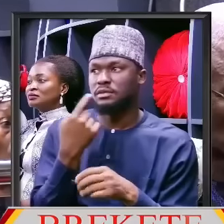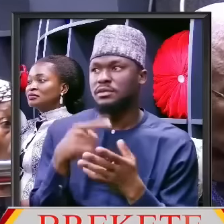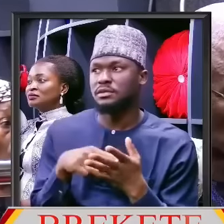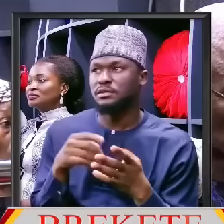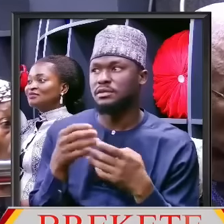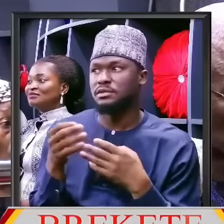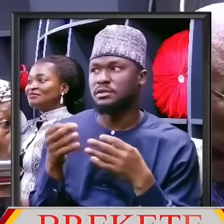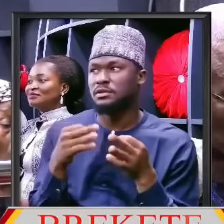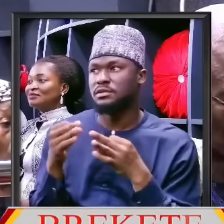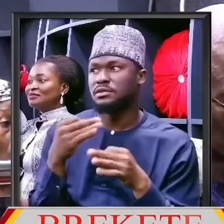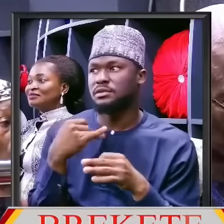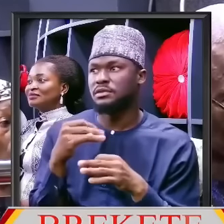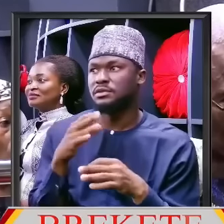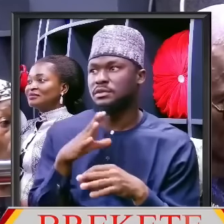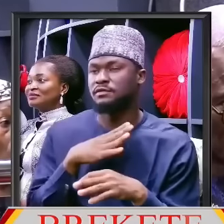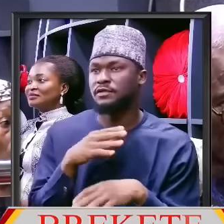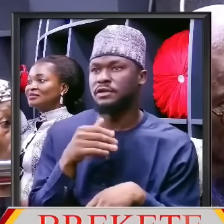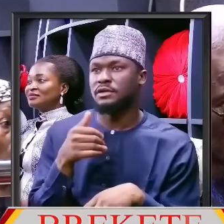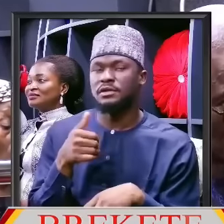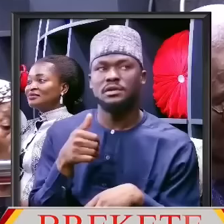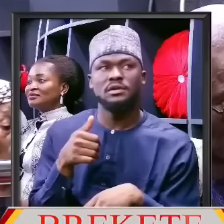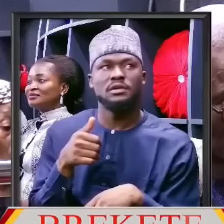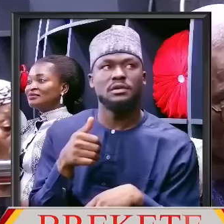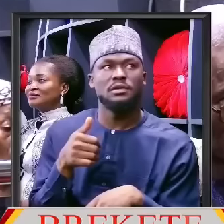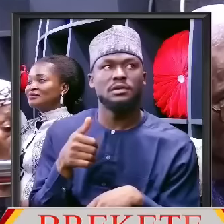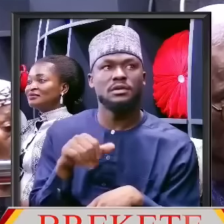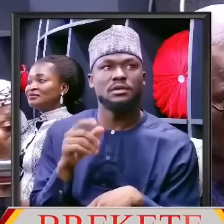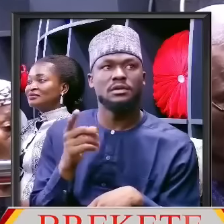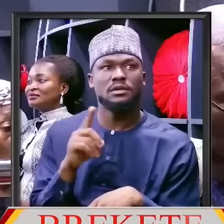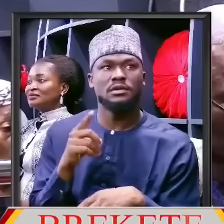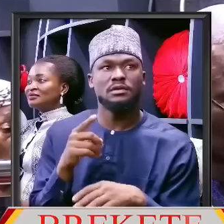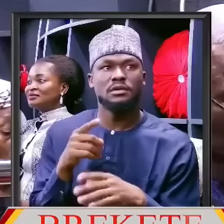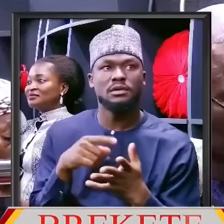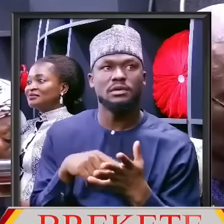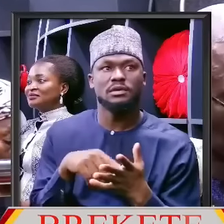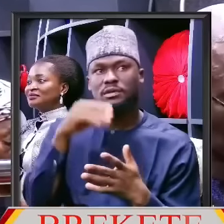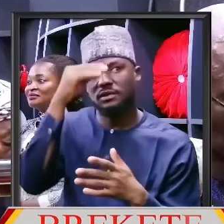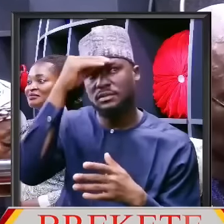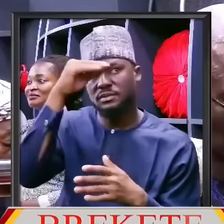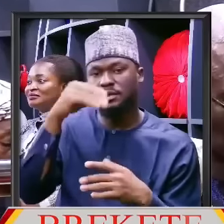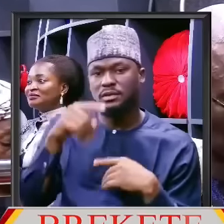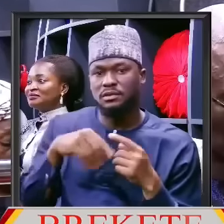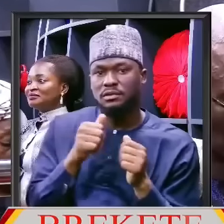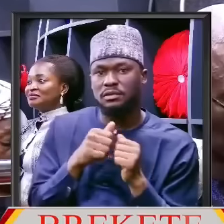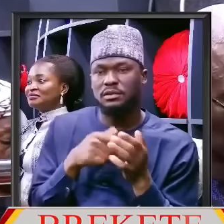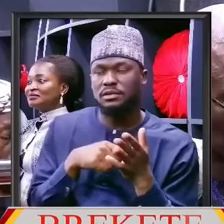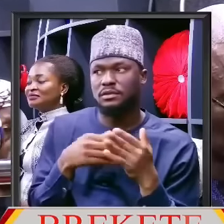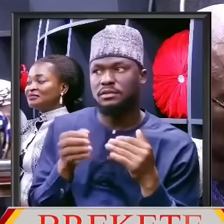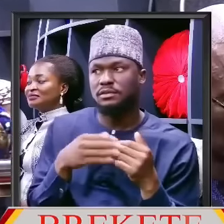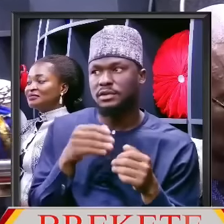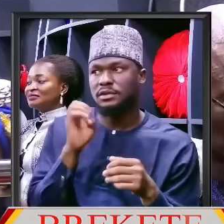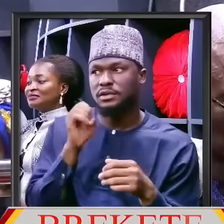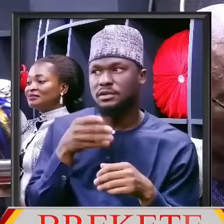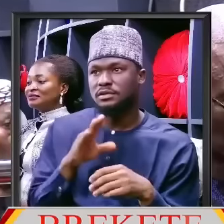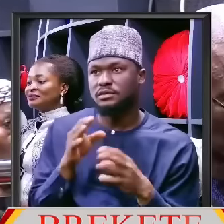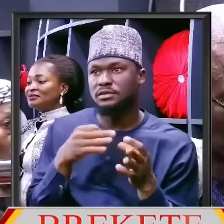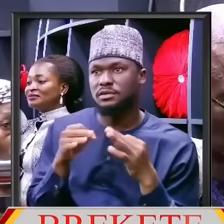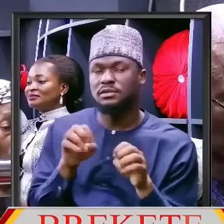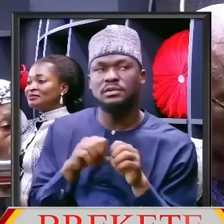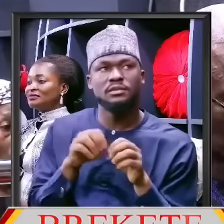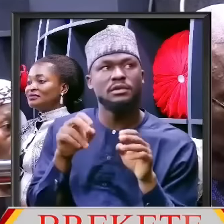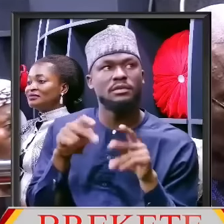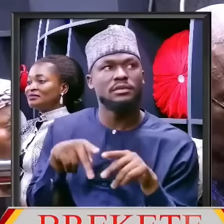sweet well. Any court to end anywhere where this woman go with this matter, if she explained finish it,